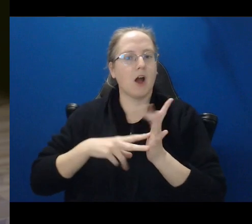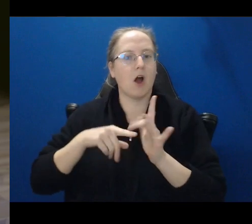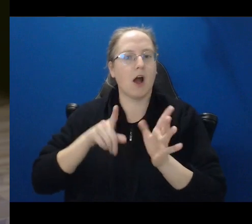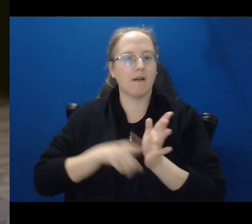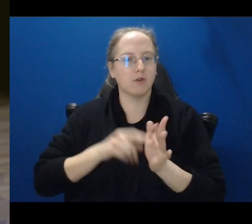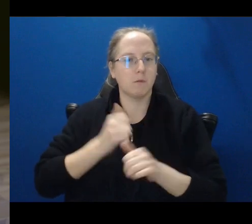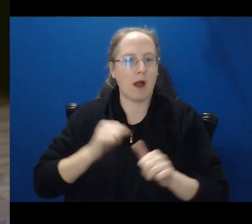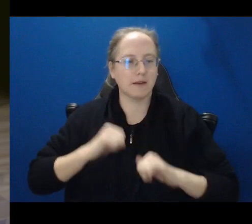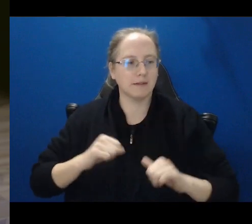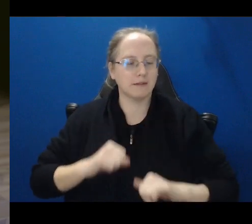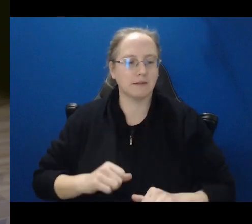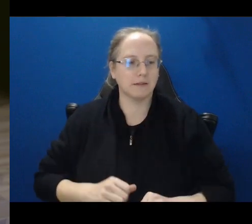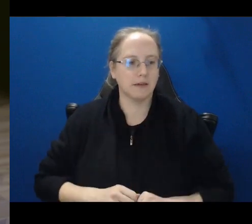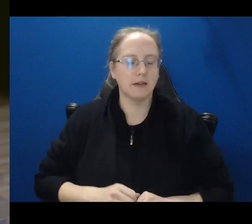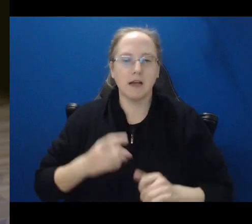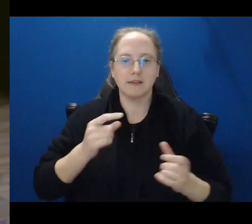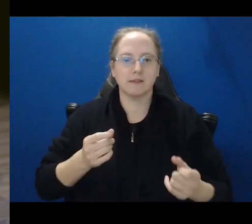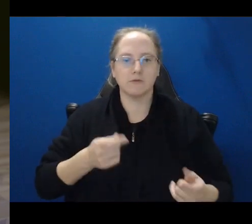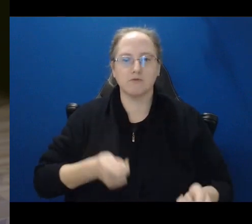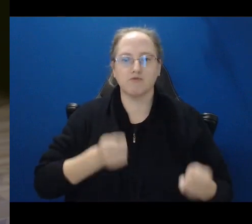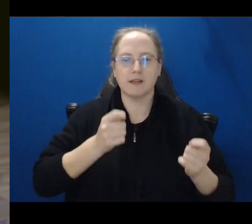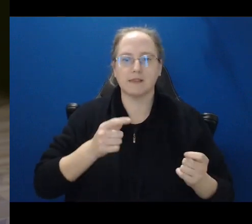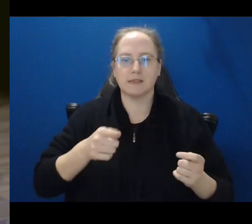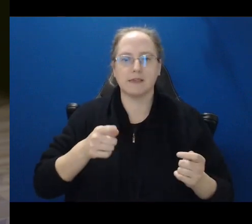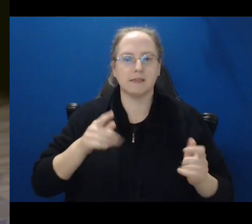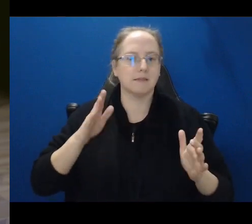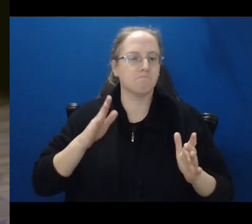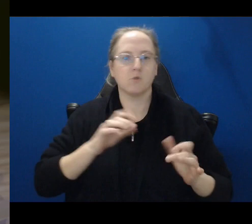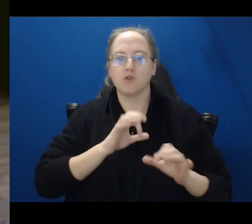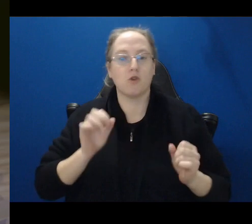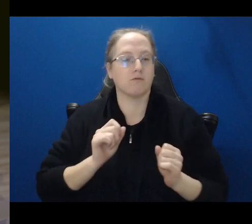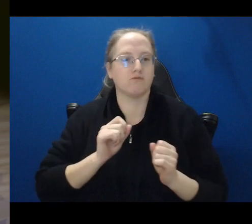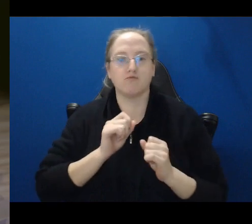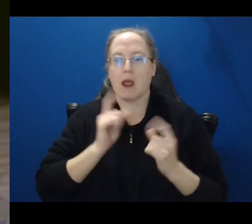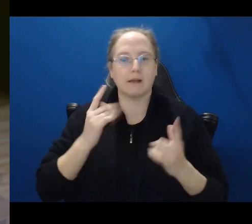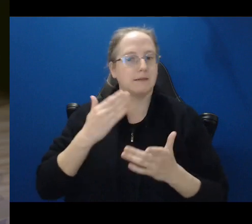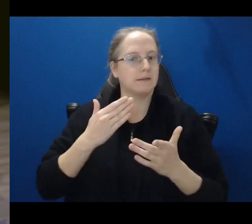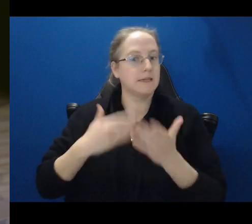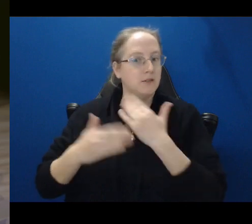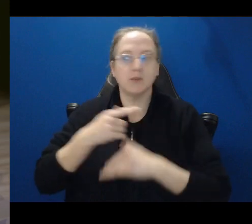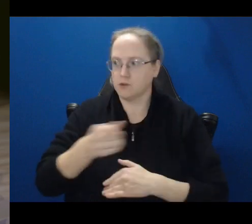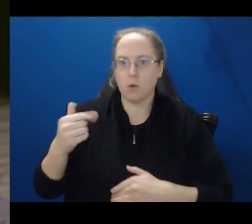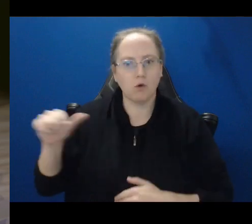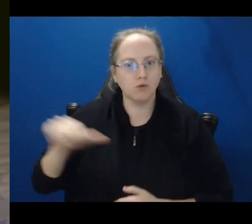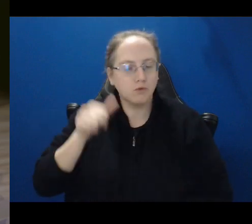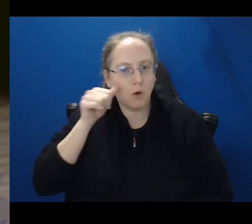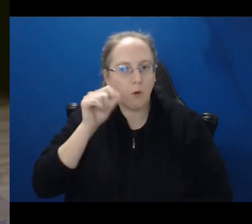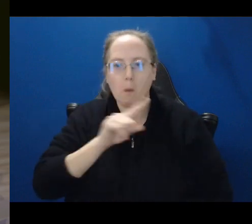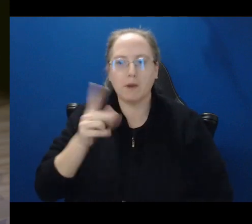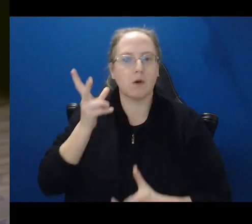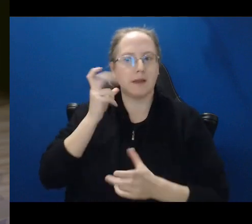I guess, bringing to light these lesser known histories that we all sort of like need to know but don't necessarily hear enough